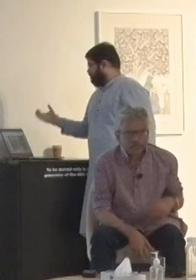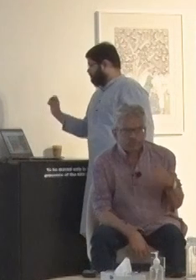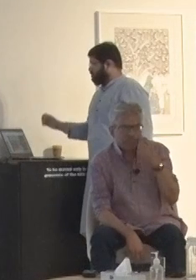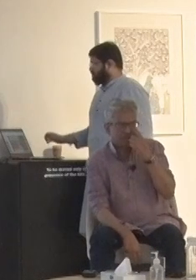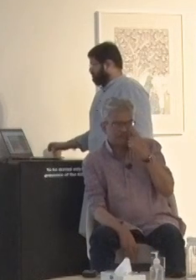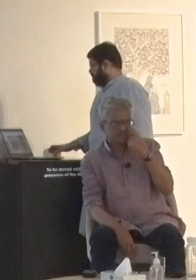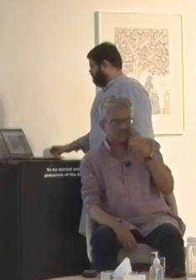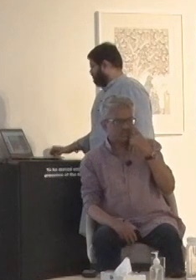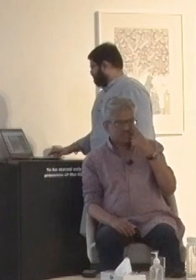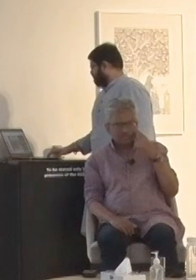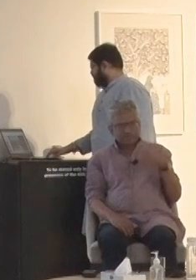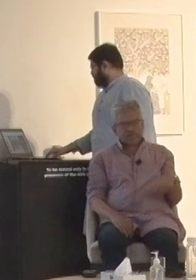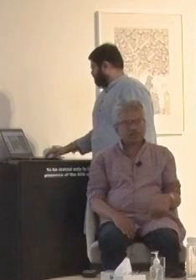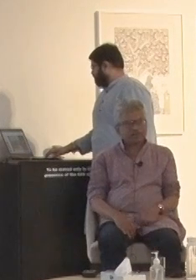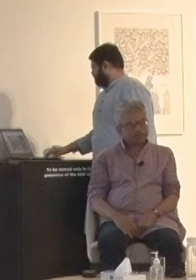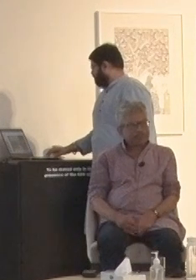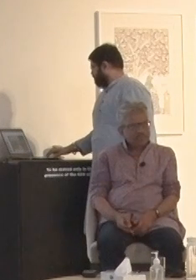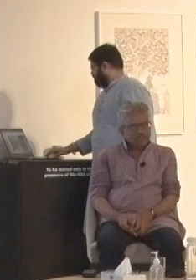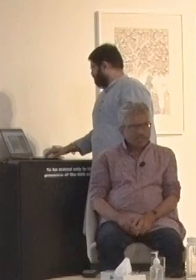Thank you, Dr. Jayanta.